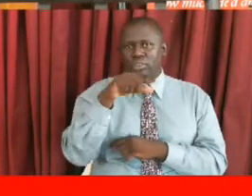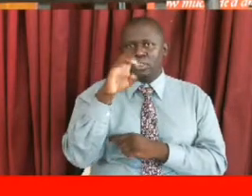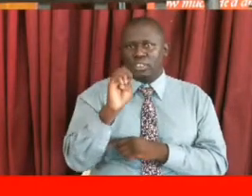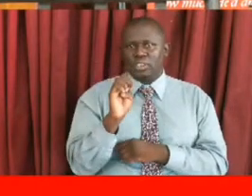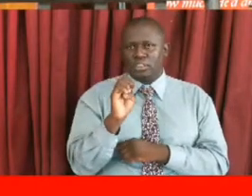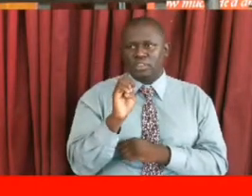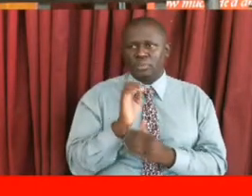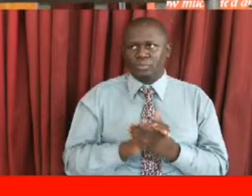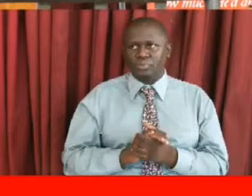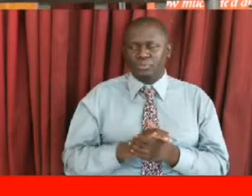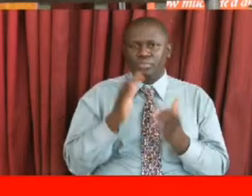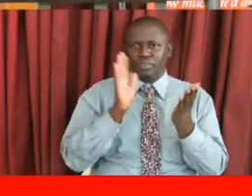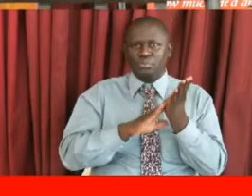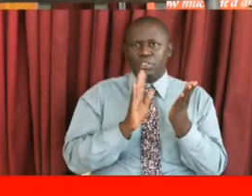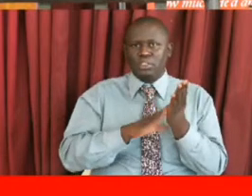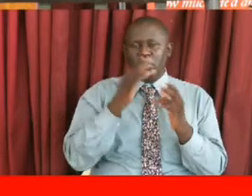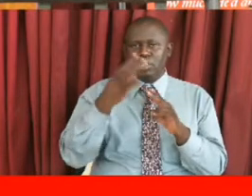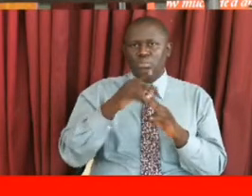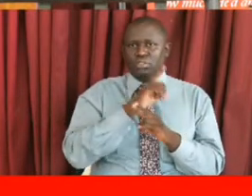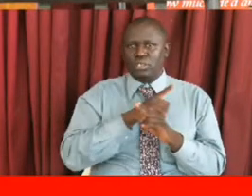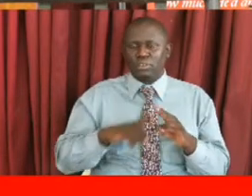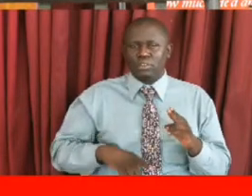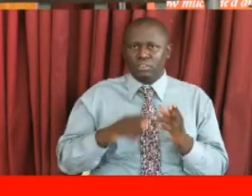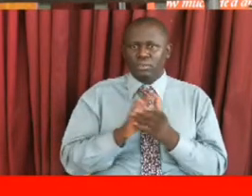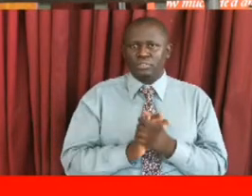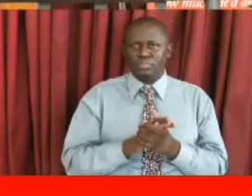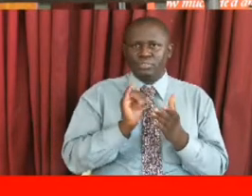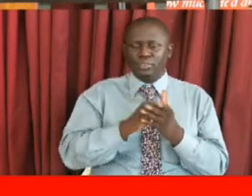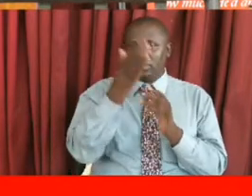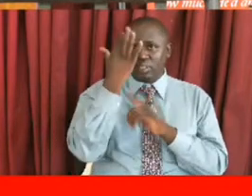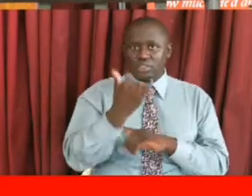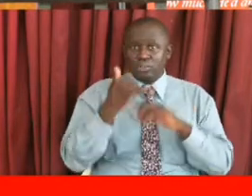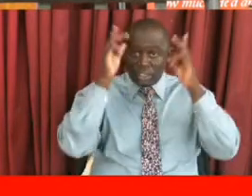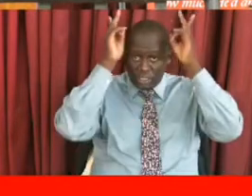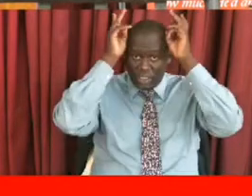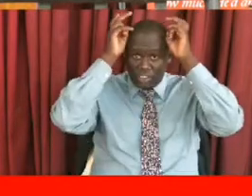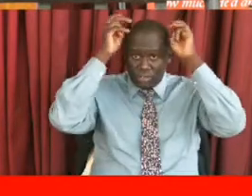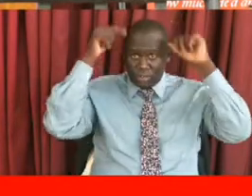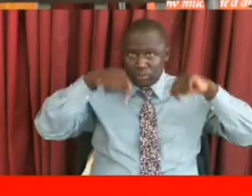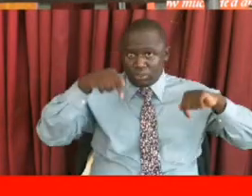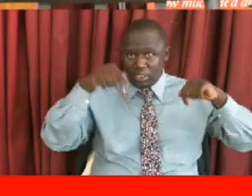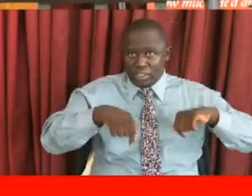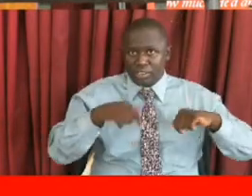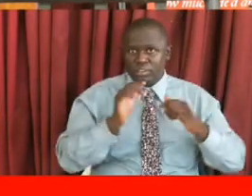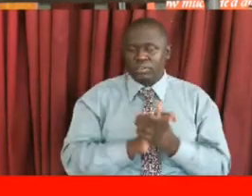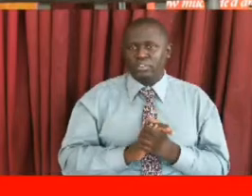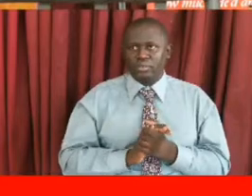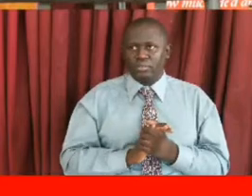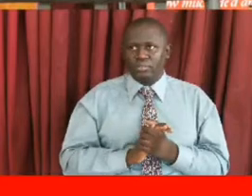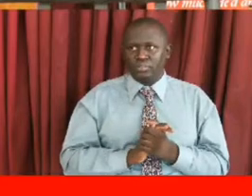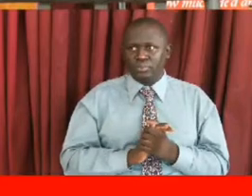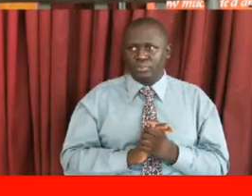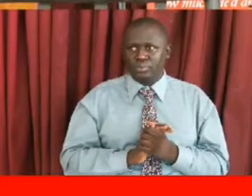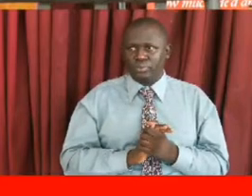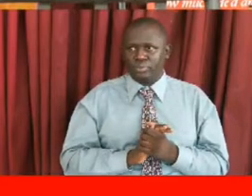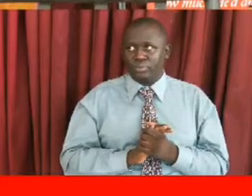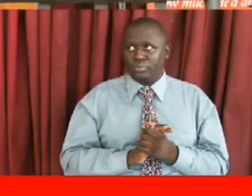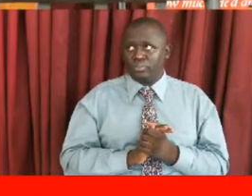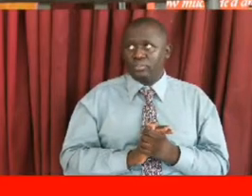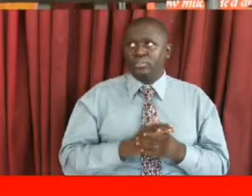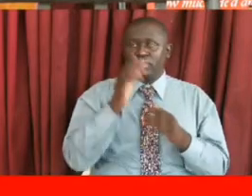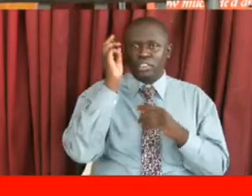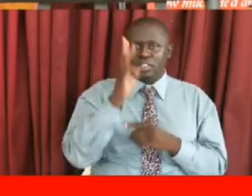age praise the name of the Lord that is why the devil today right he will